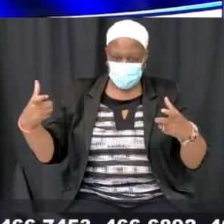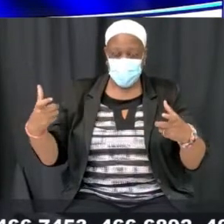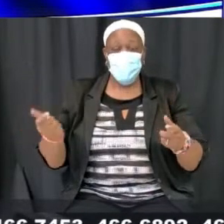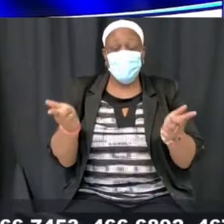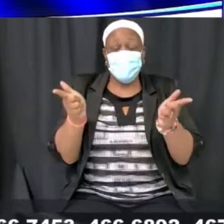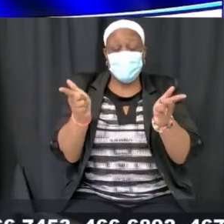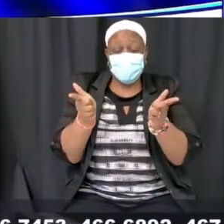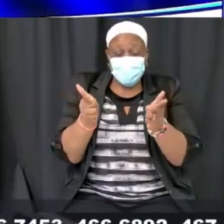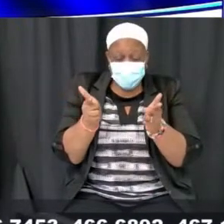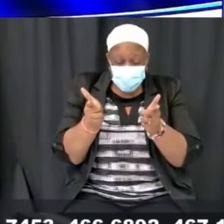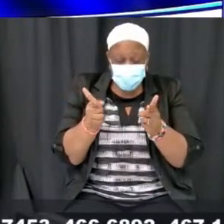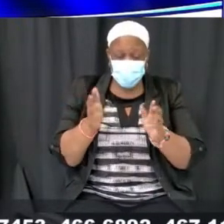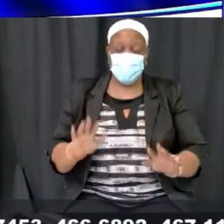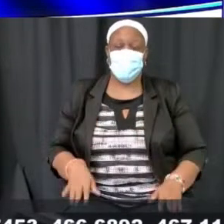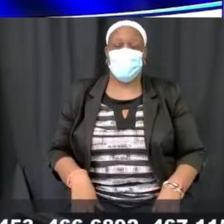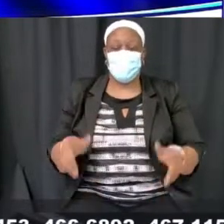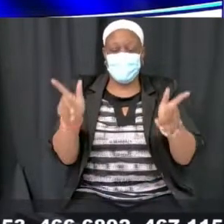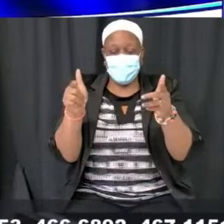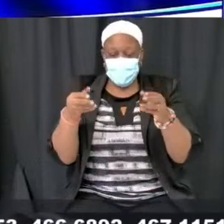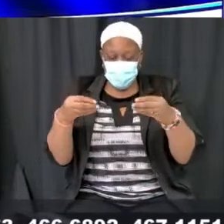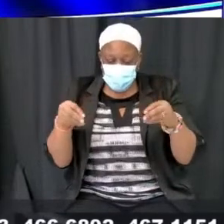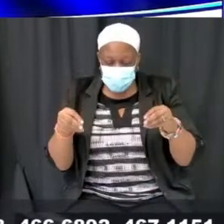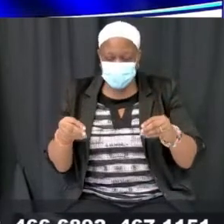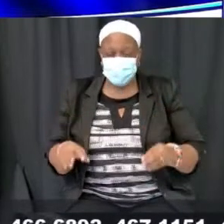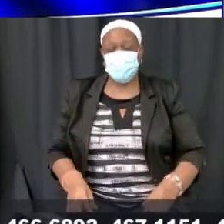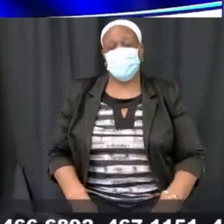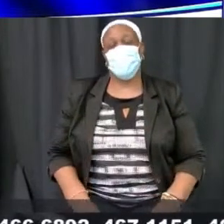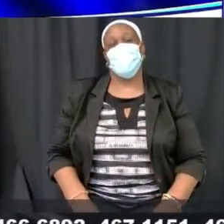fact, people's ultimate survival.